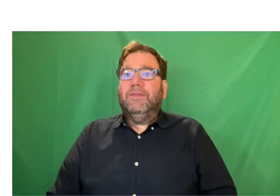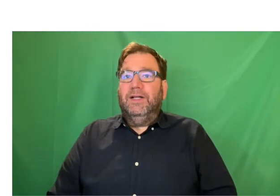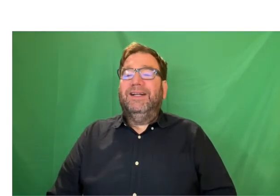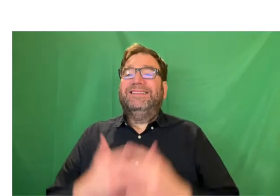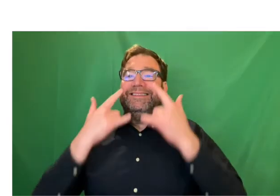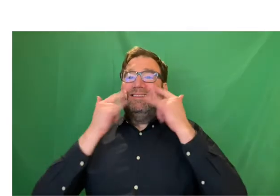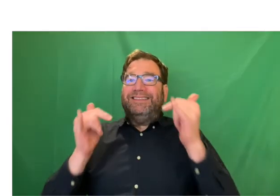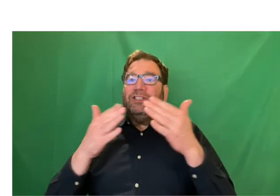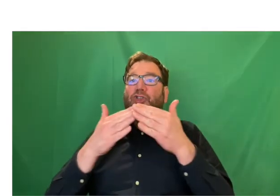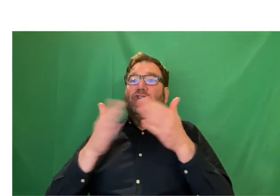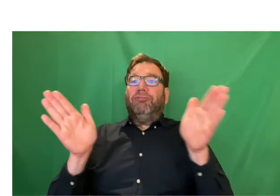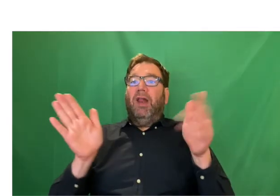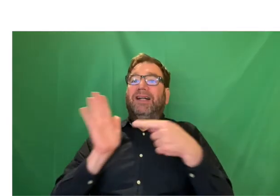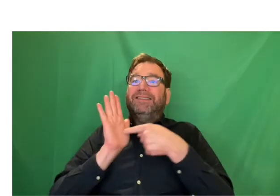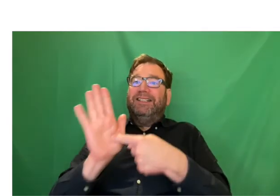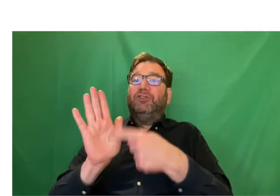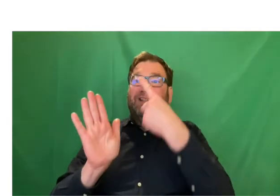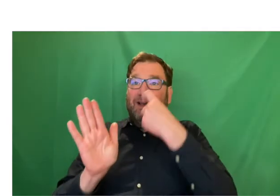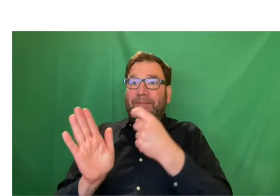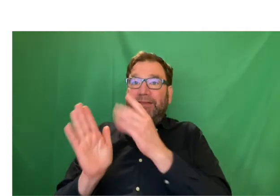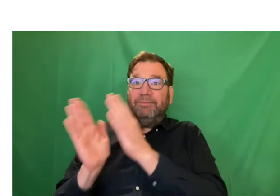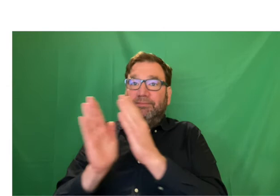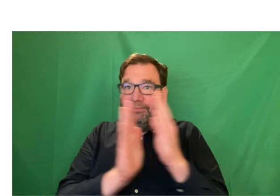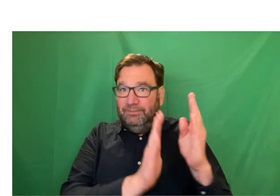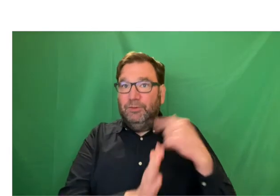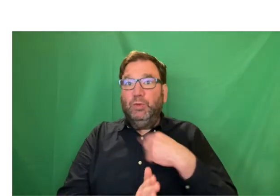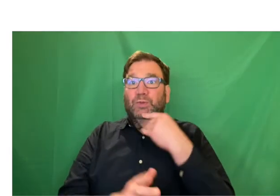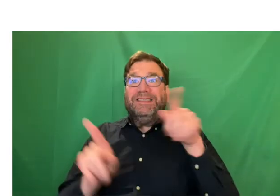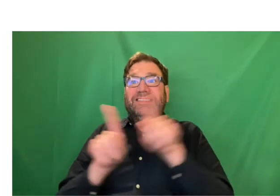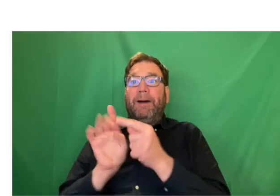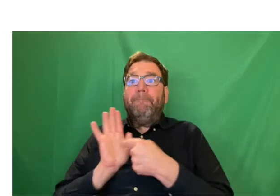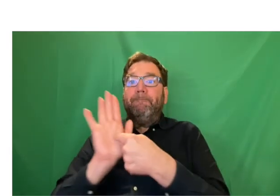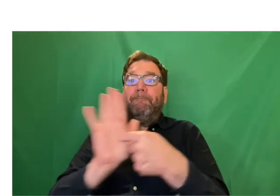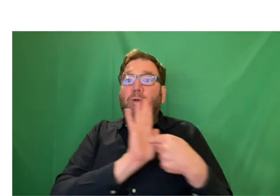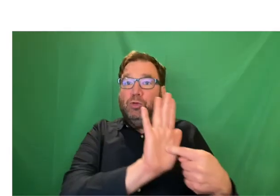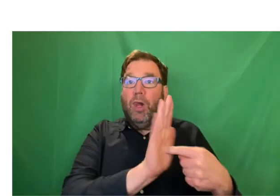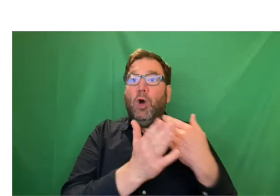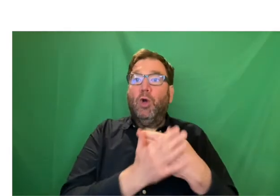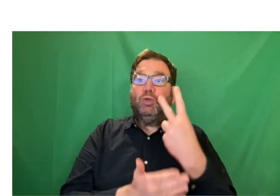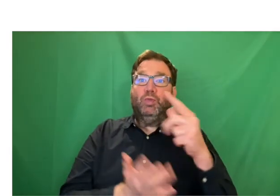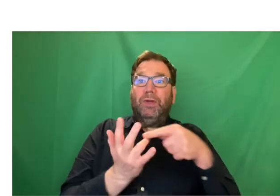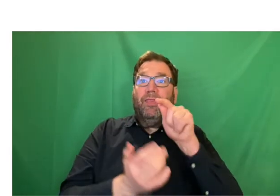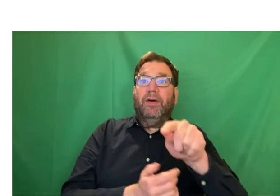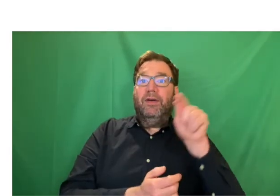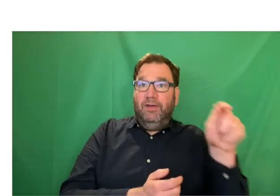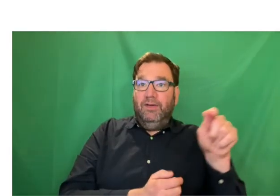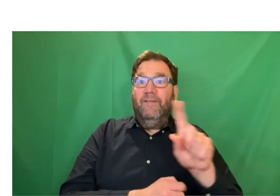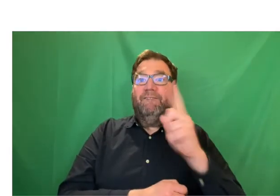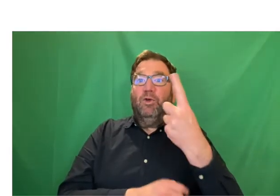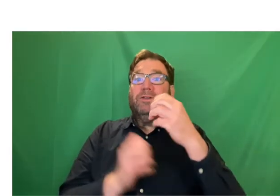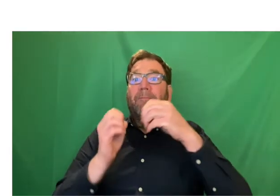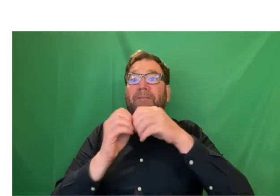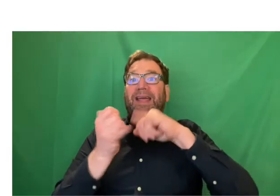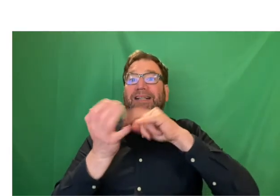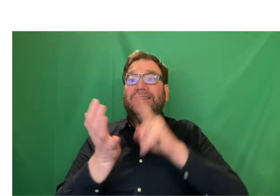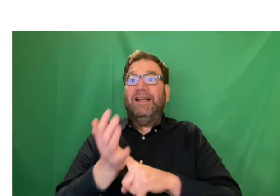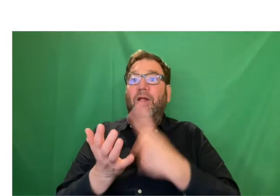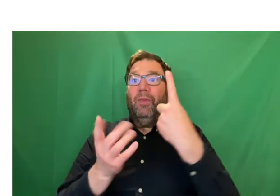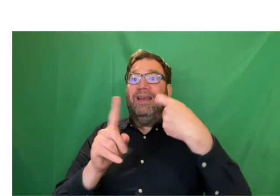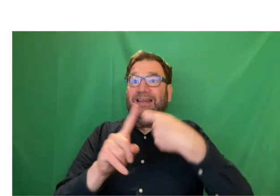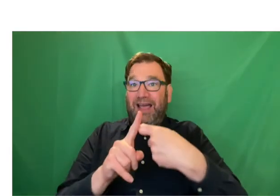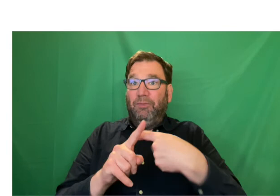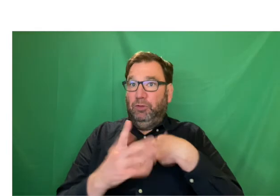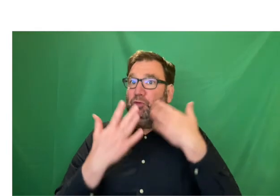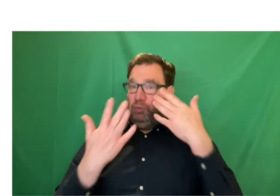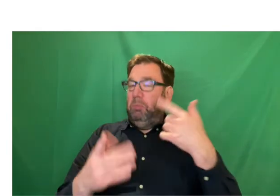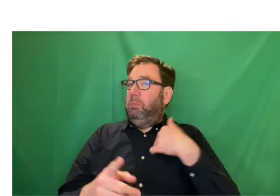To test the generalization ability, we use the same model on the two other datasets. First, on BSL1K, where we can